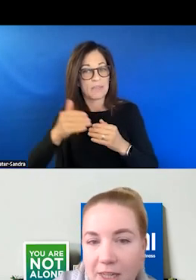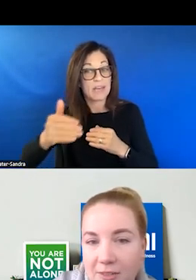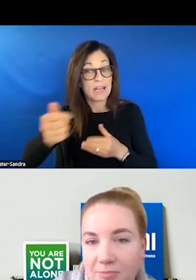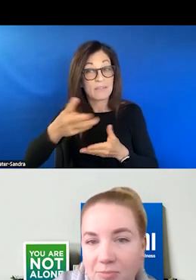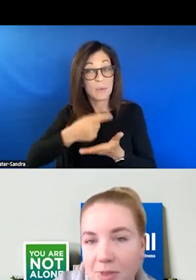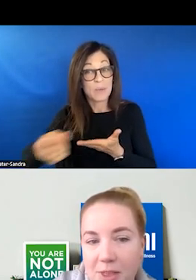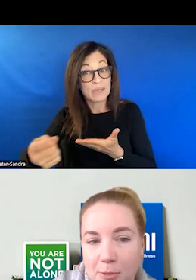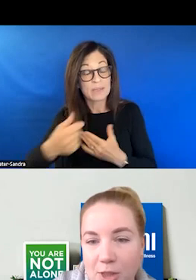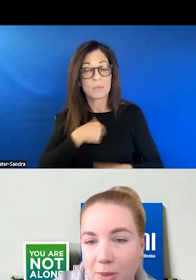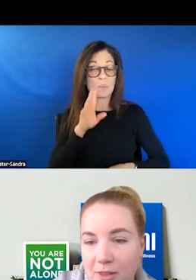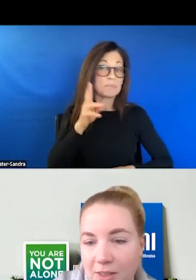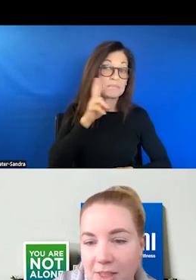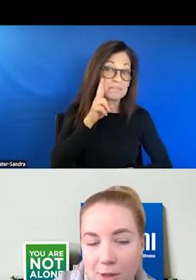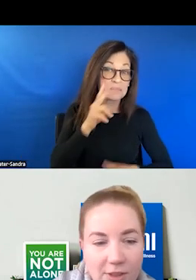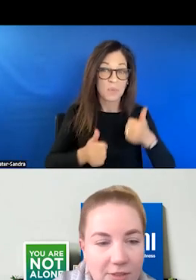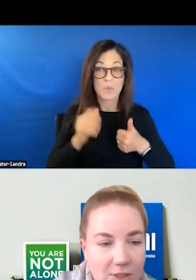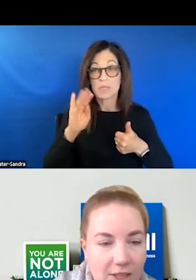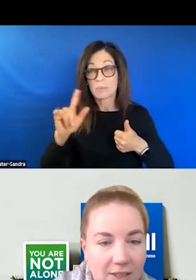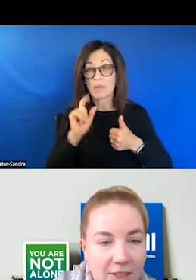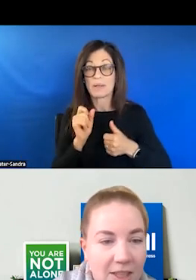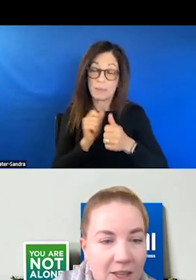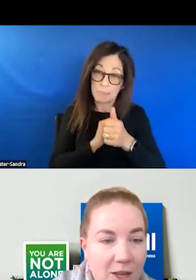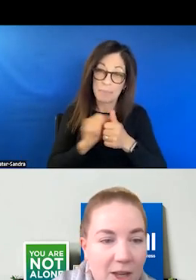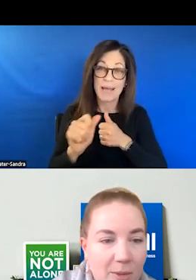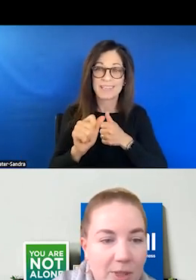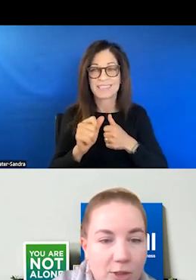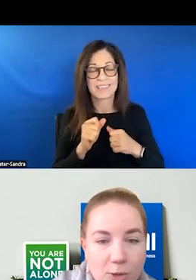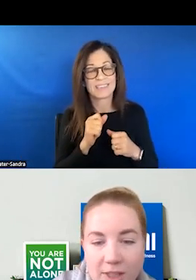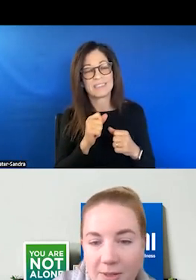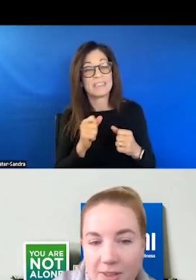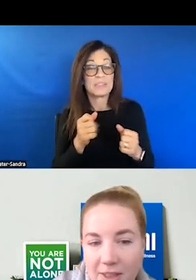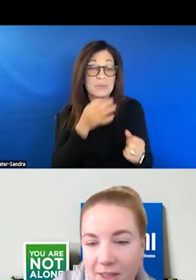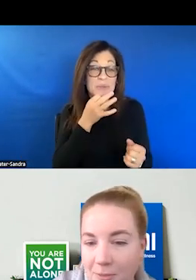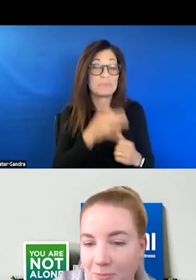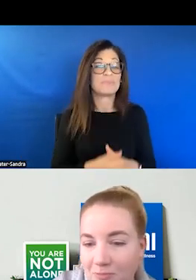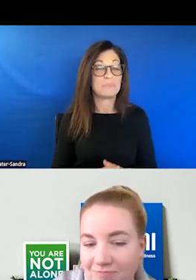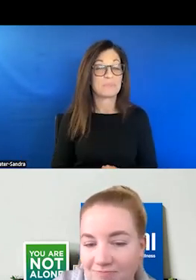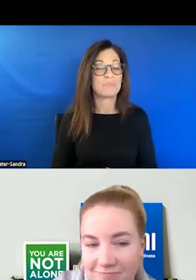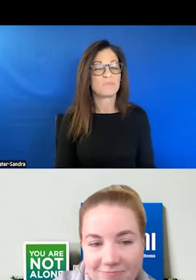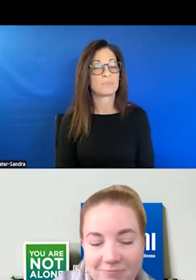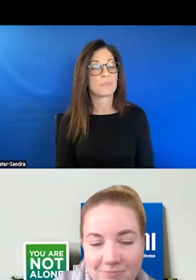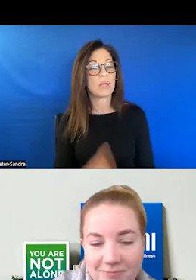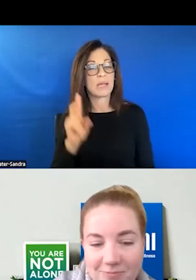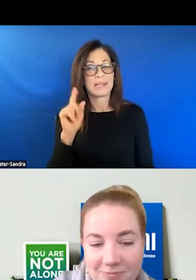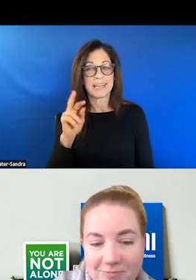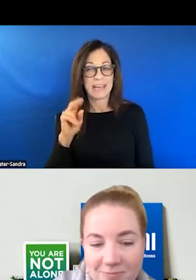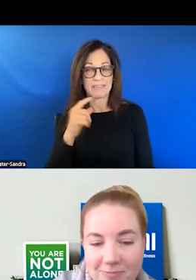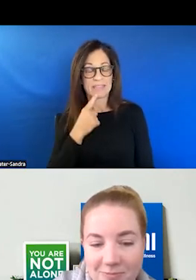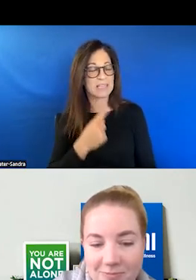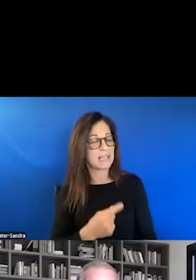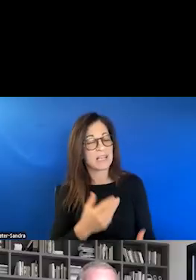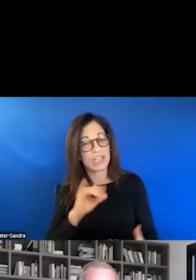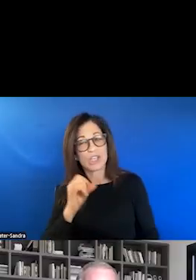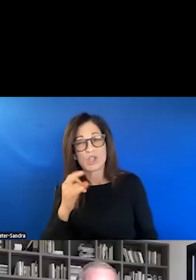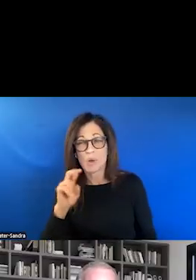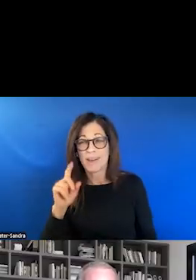we'll kind of see which bills get over the finish line here shortly. Terrific. And Jordan, apologize for not getting